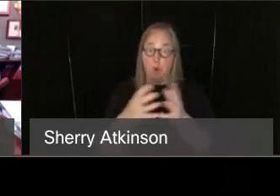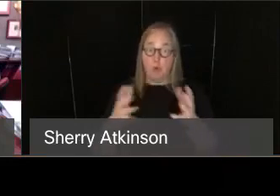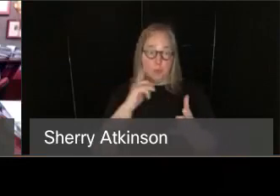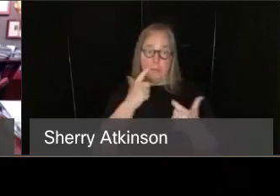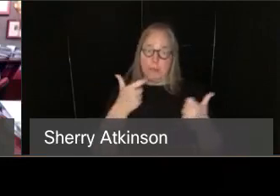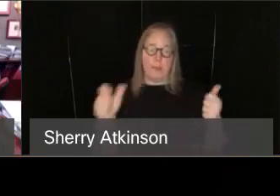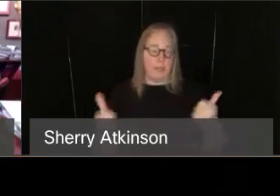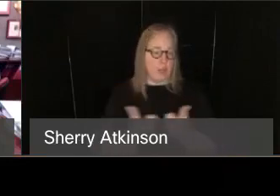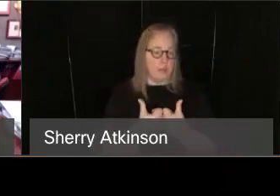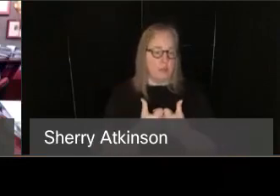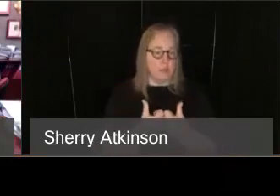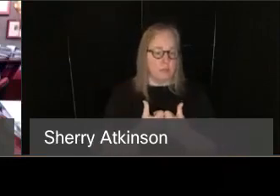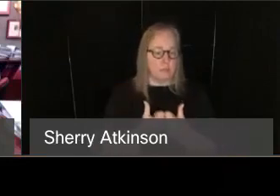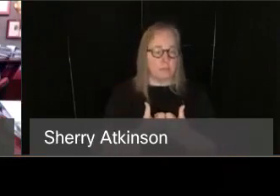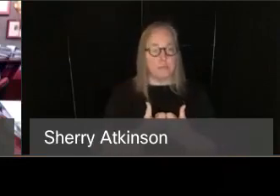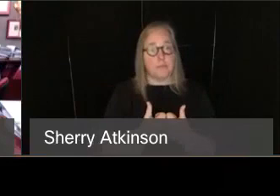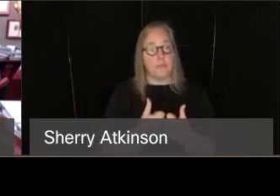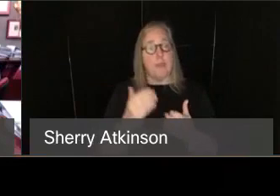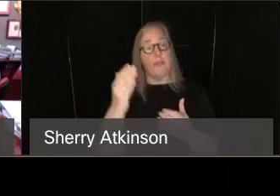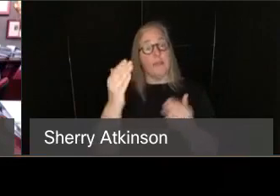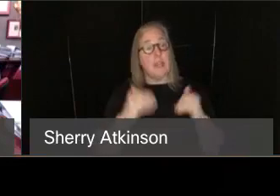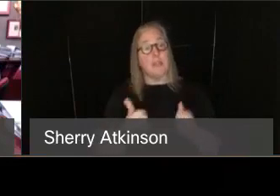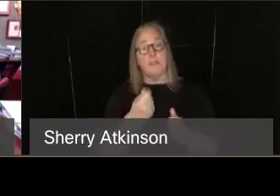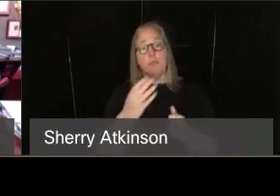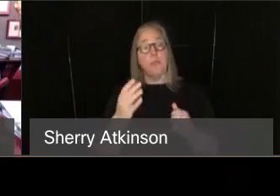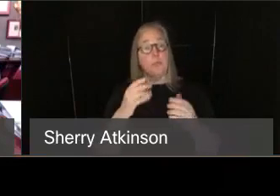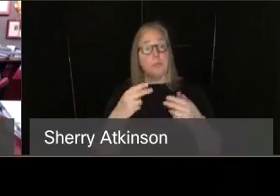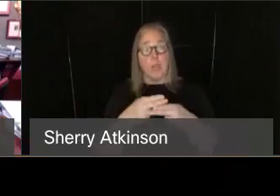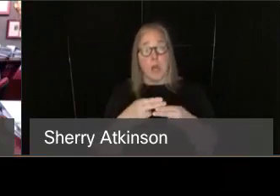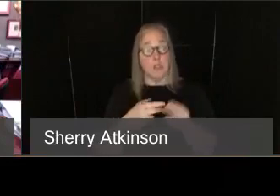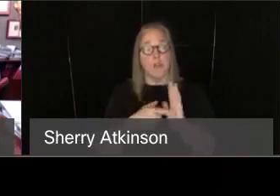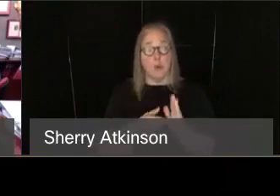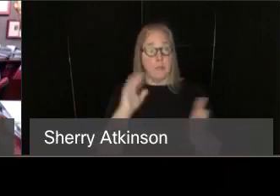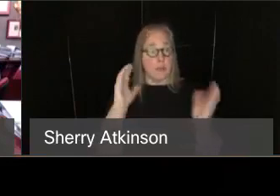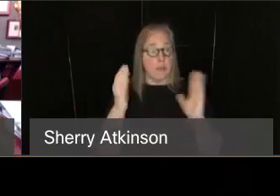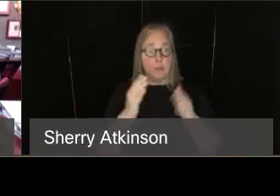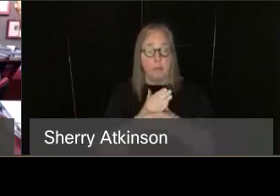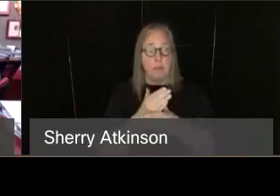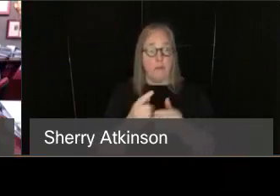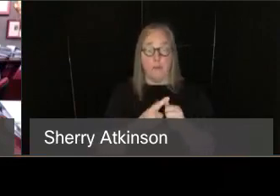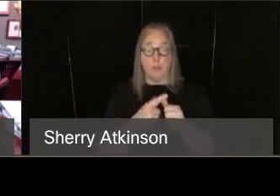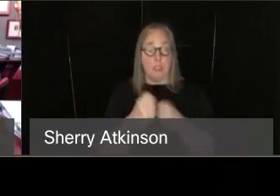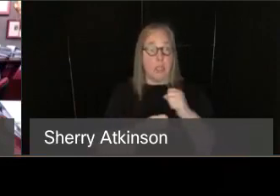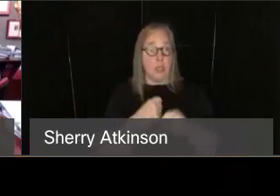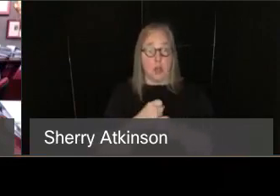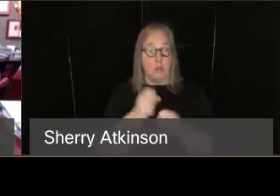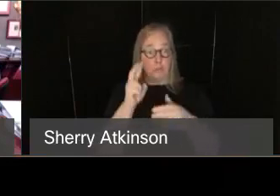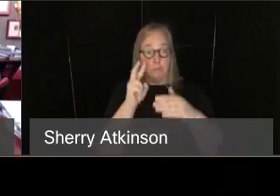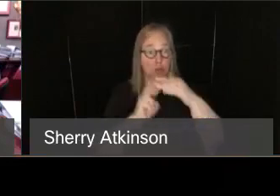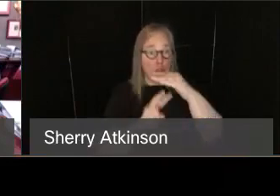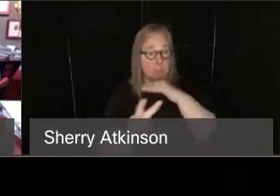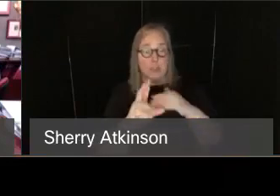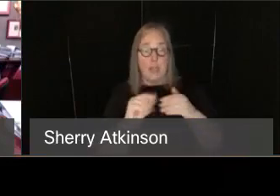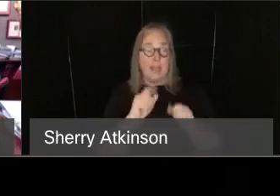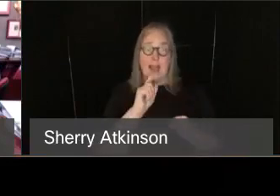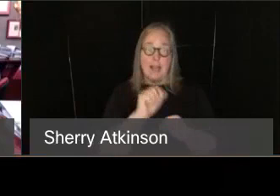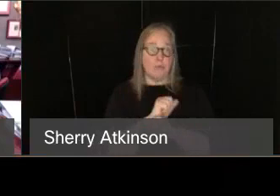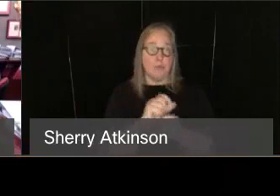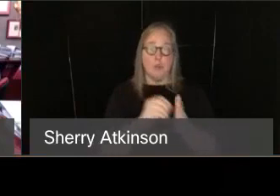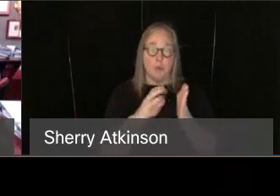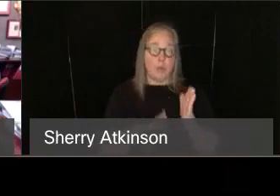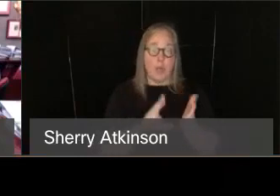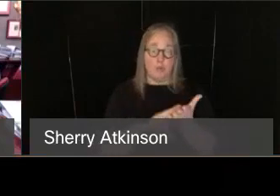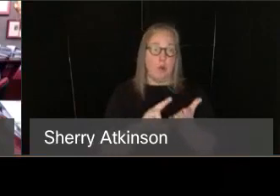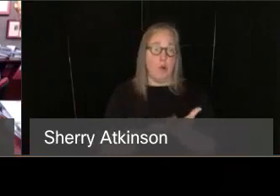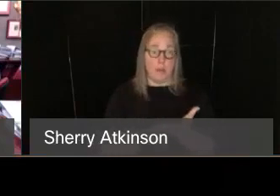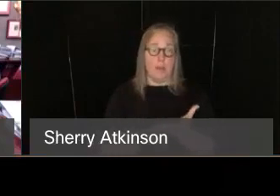The next few slides show a comparison between first-year projections and actual student enrollment at the elementary school, middle